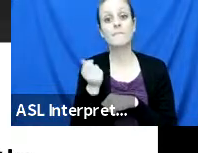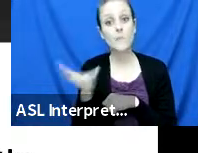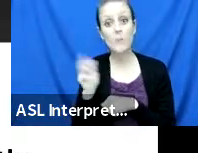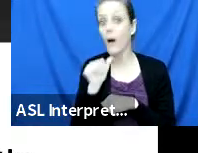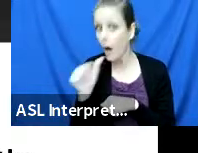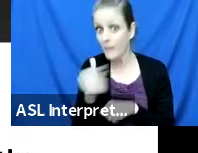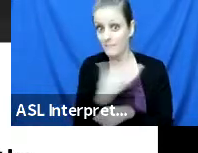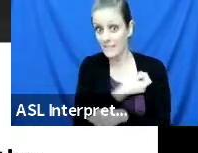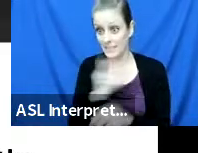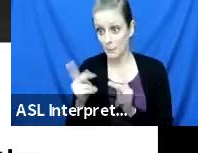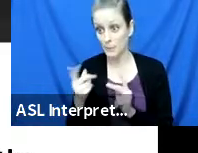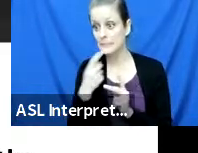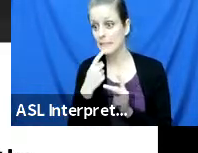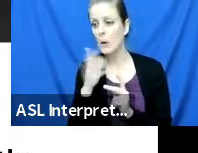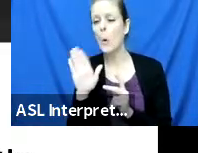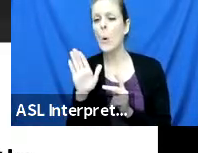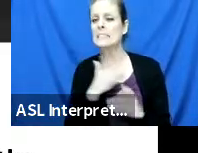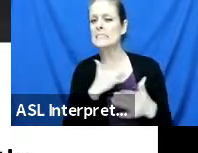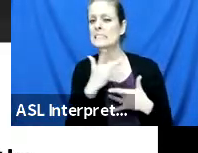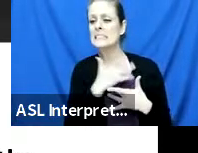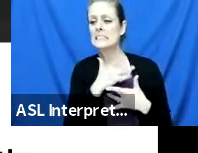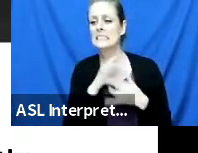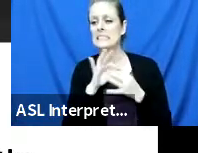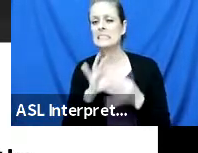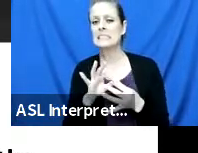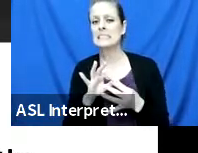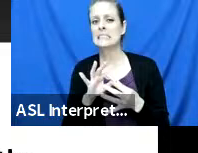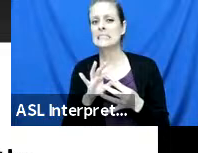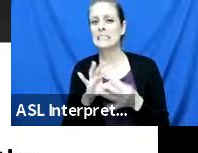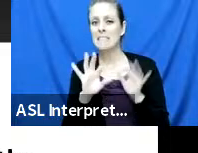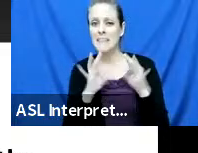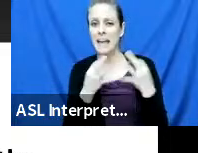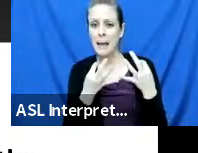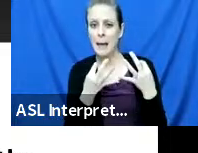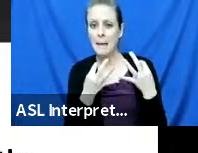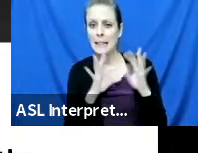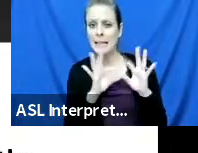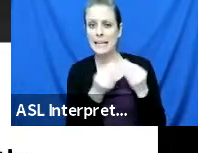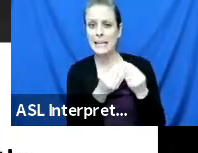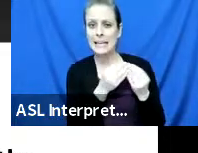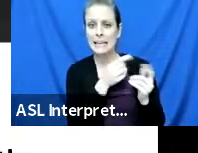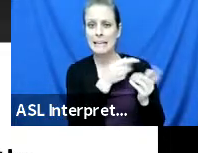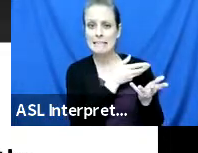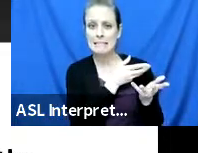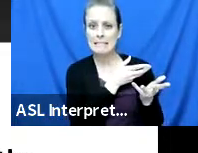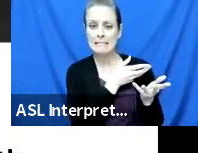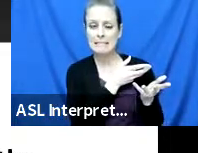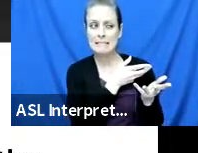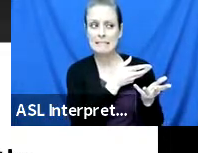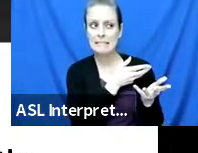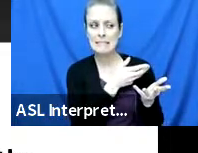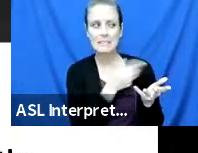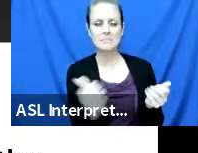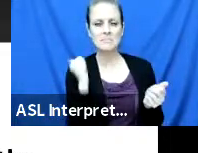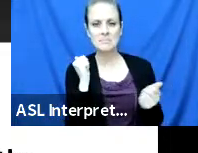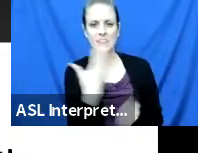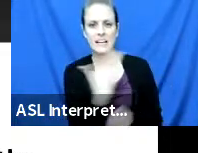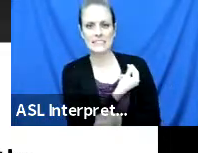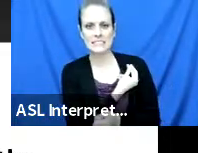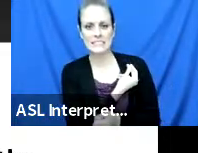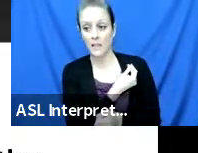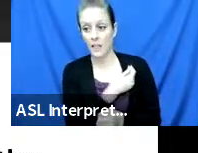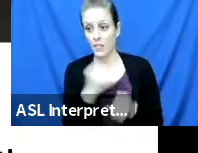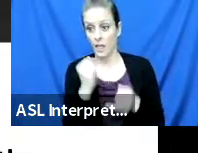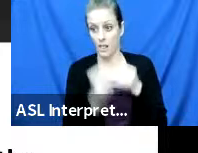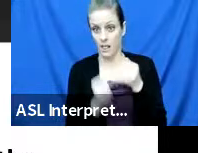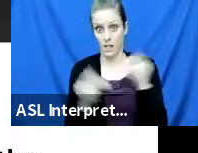unvaccinated people said that they were concerned about their family, and that is why they did not get a vaccine. This quote